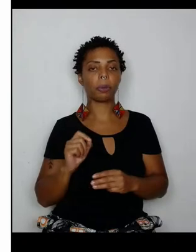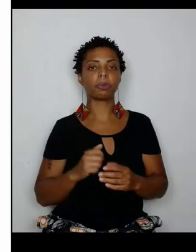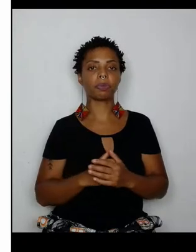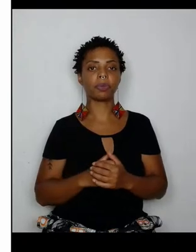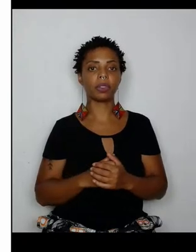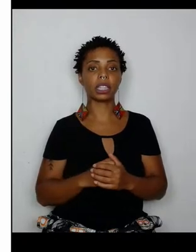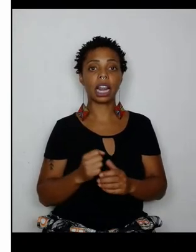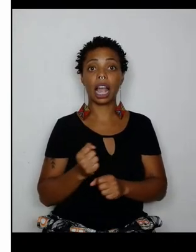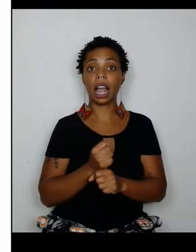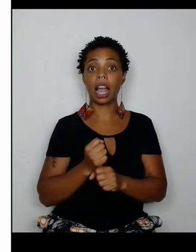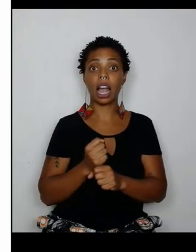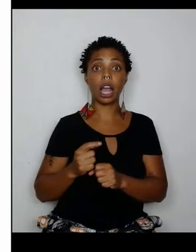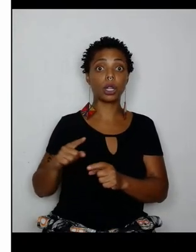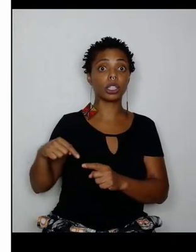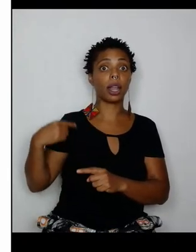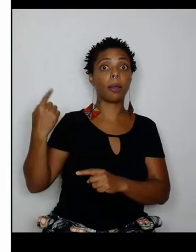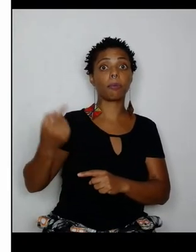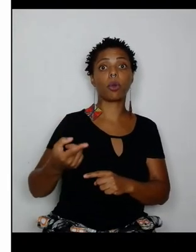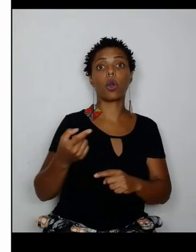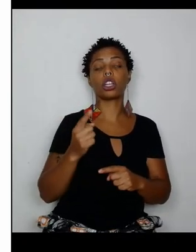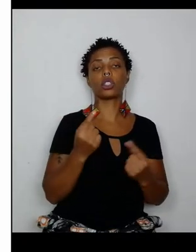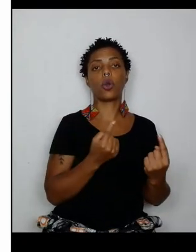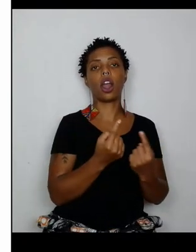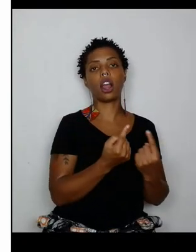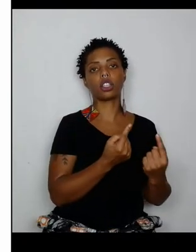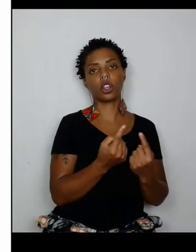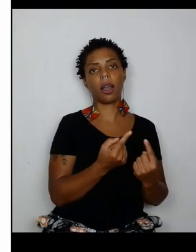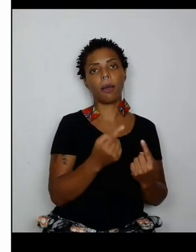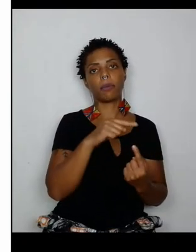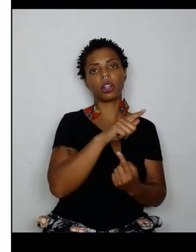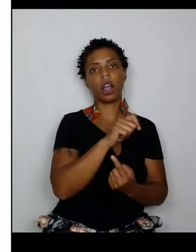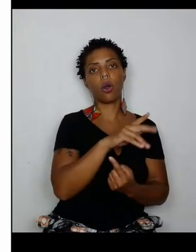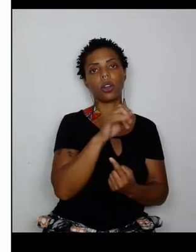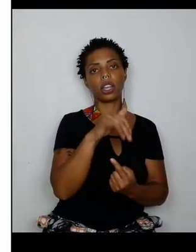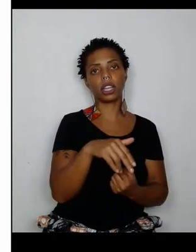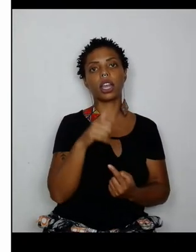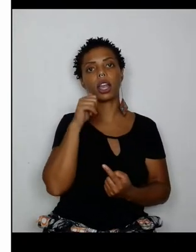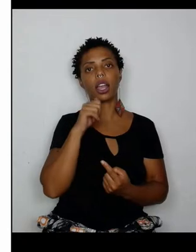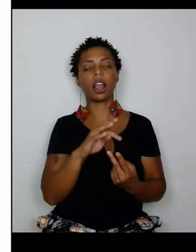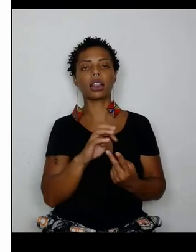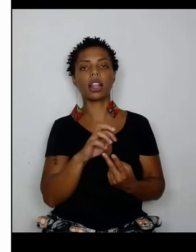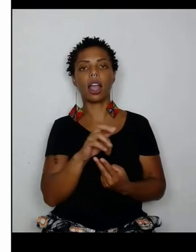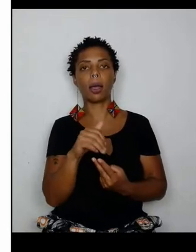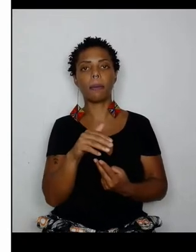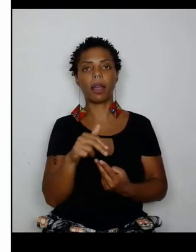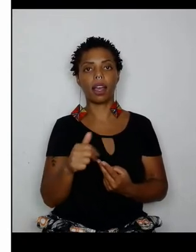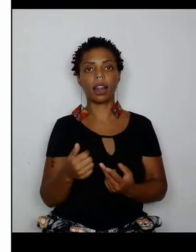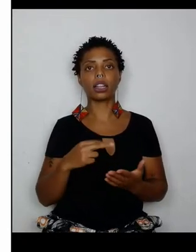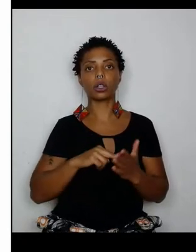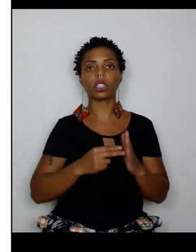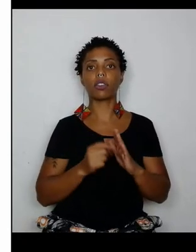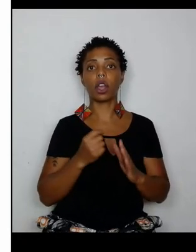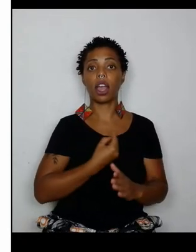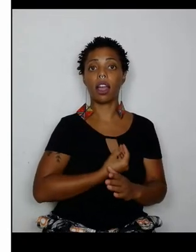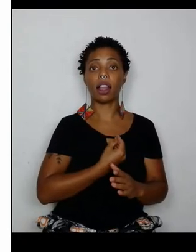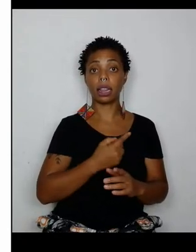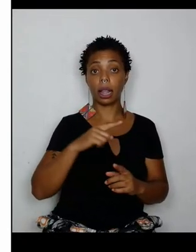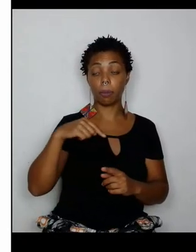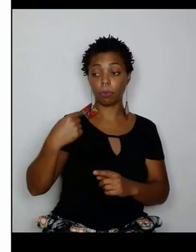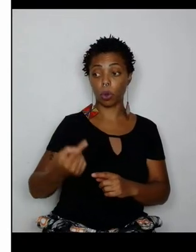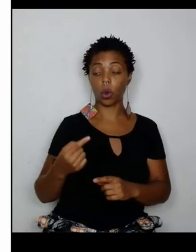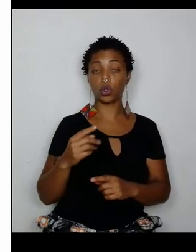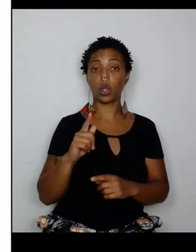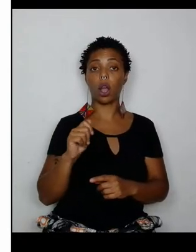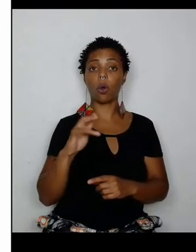suggest the potential for access to her life after gauguin i was additionally haunted by the reminder in child's biographical